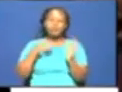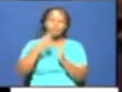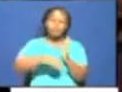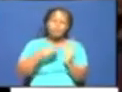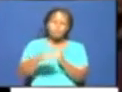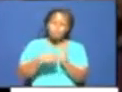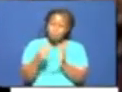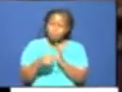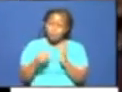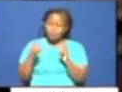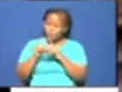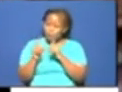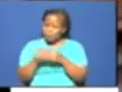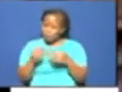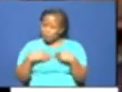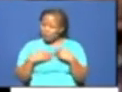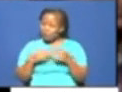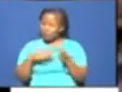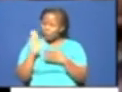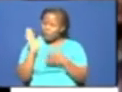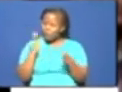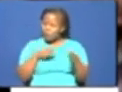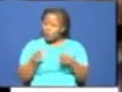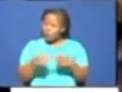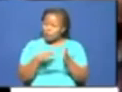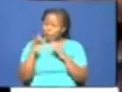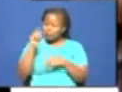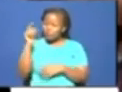denial of economic opportunities for the region.